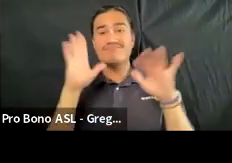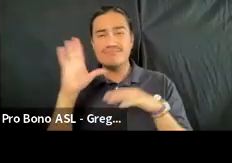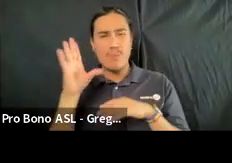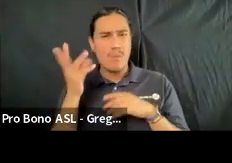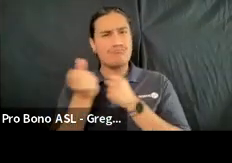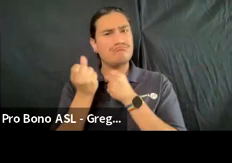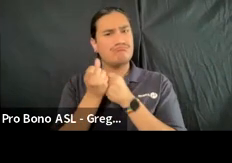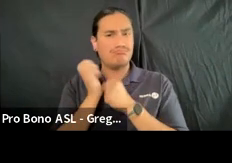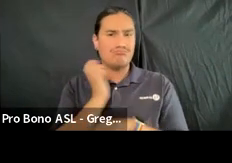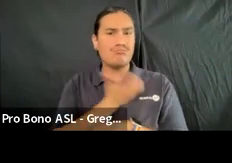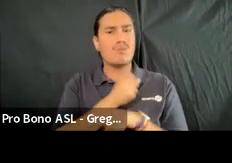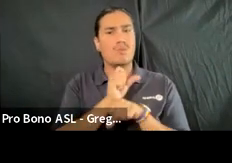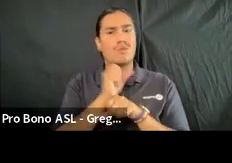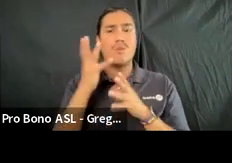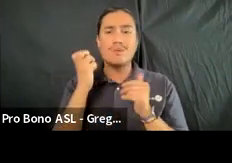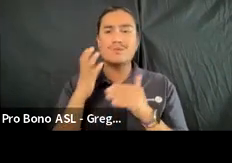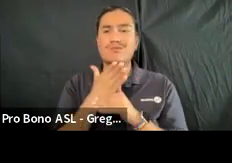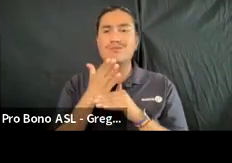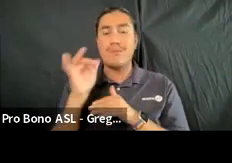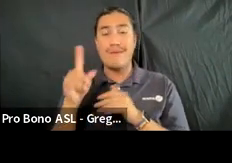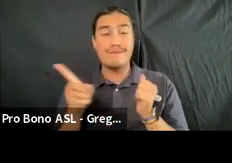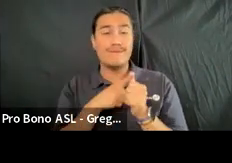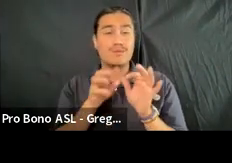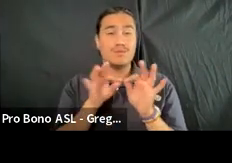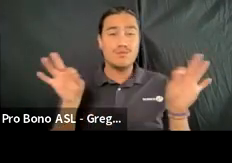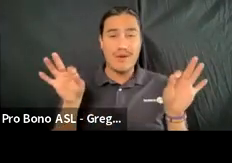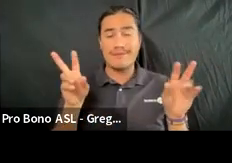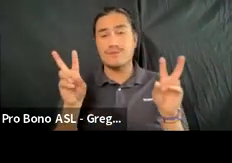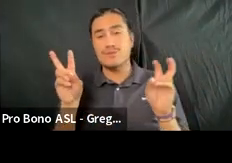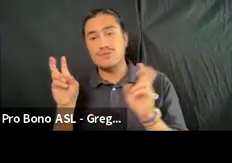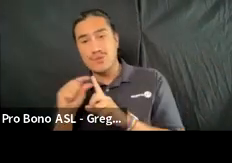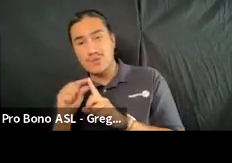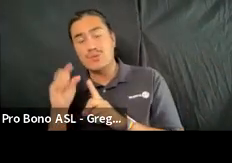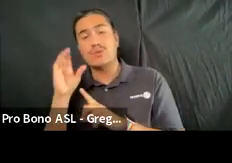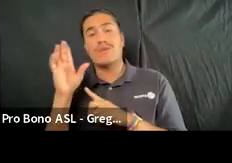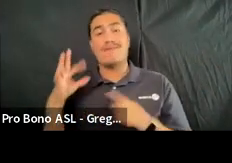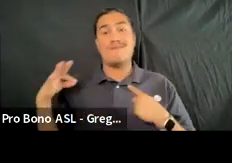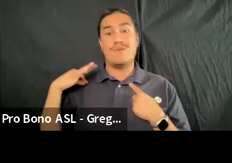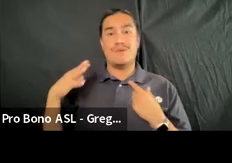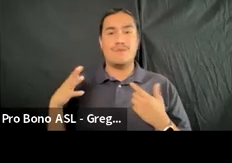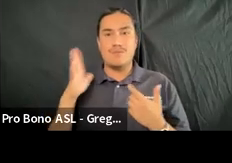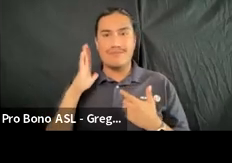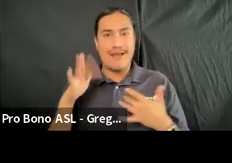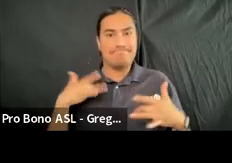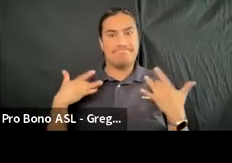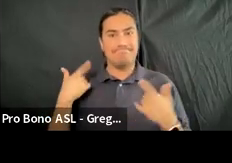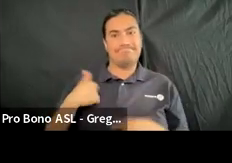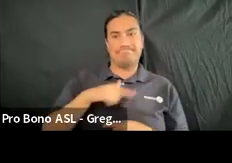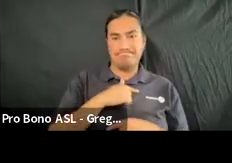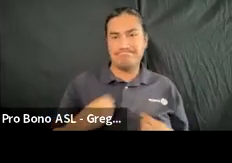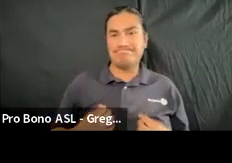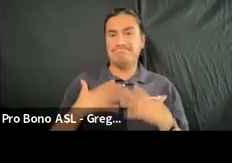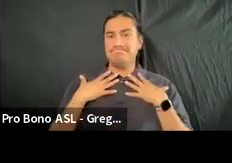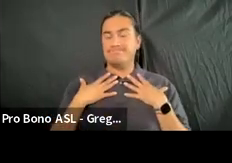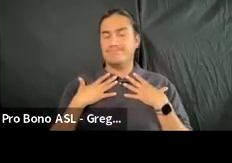work. We're going to share what's that first word or phrase that the volunteer uses that gets us excited, that gets our attention, because